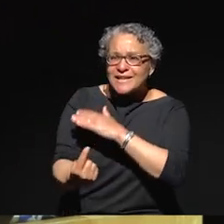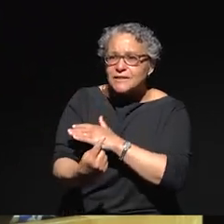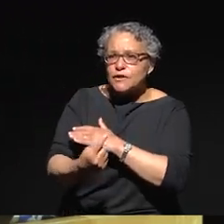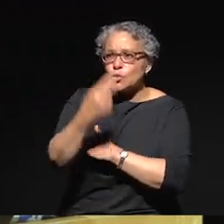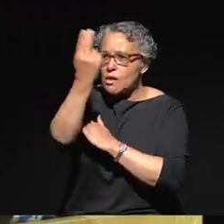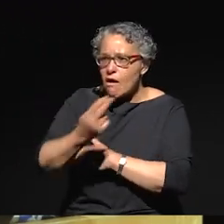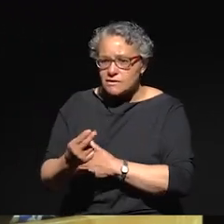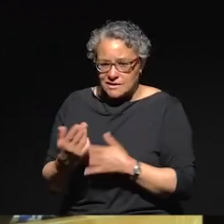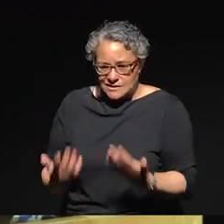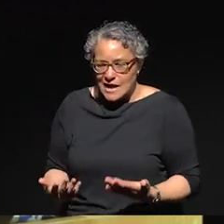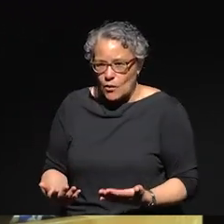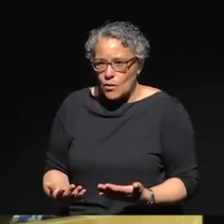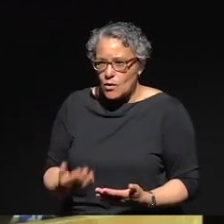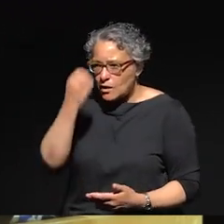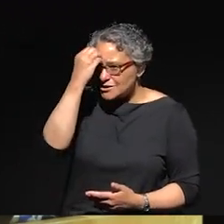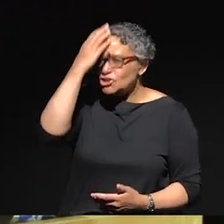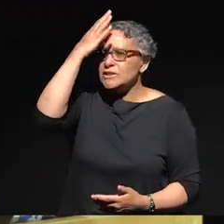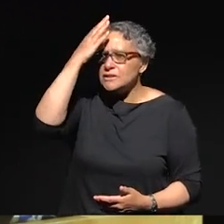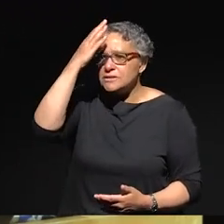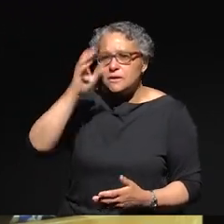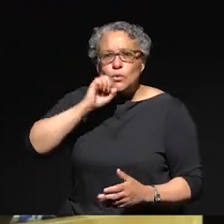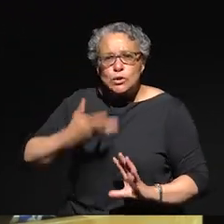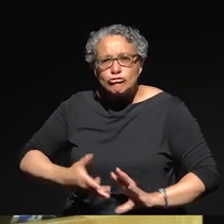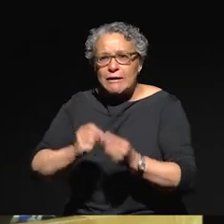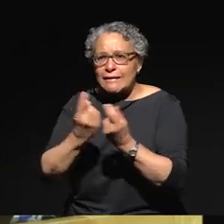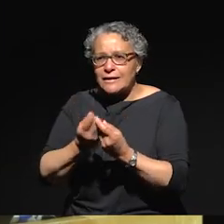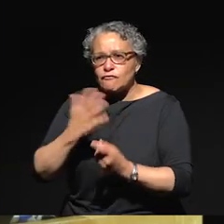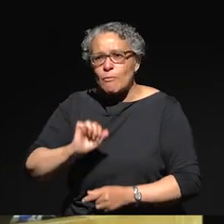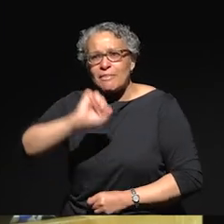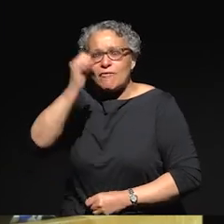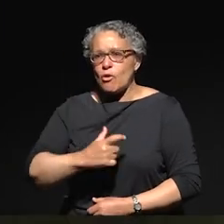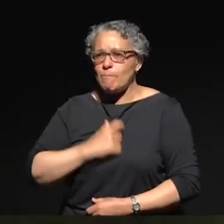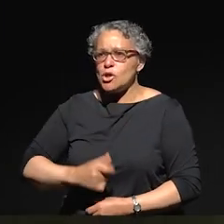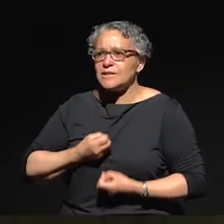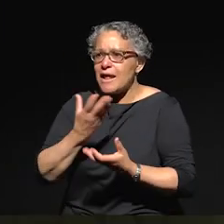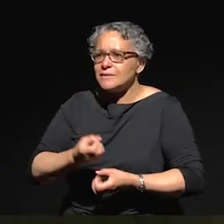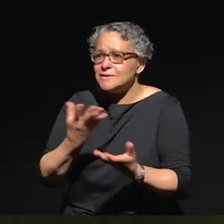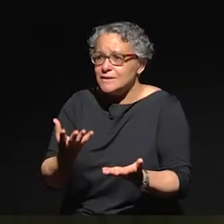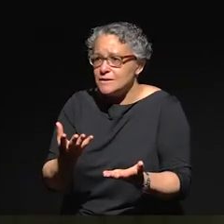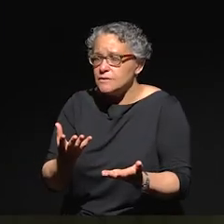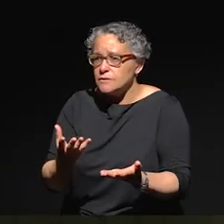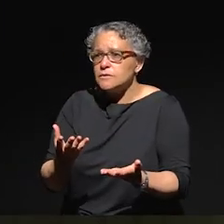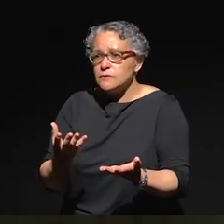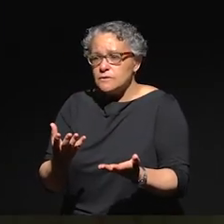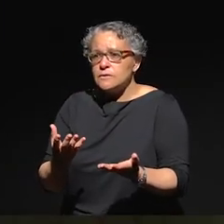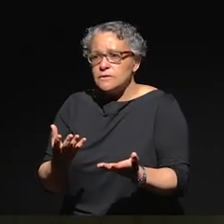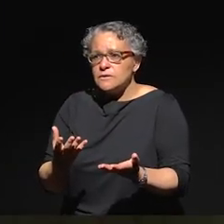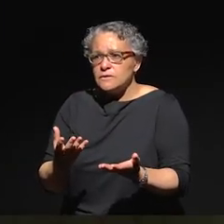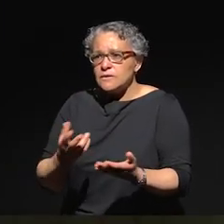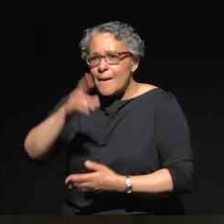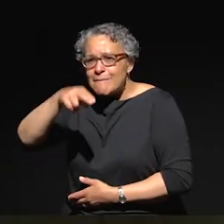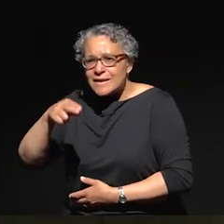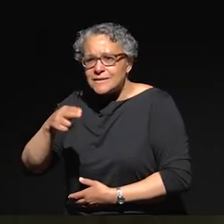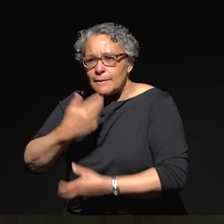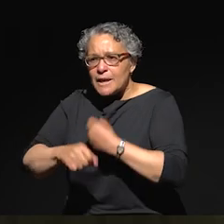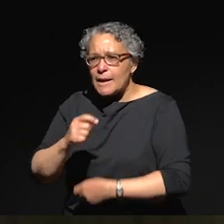artists as we understand it, like geniuses who would create things out of their own personalities. That painting was becoming a